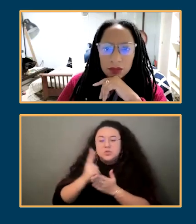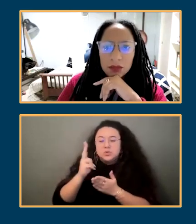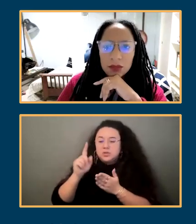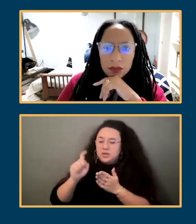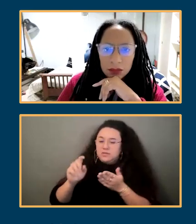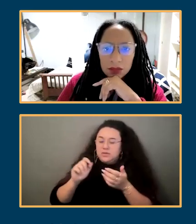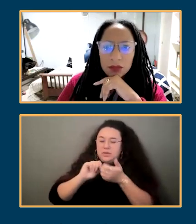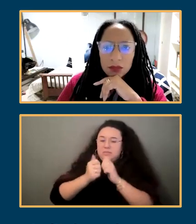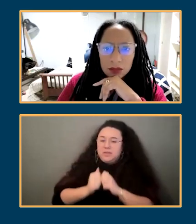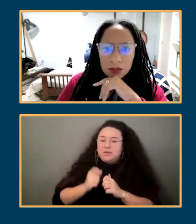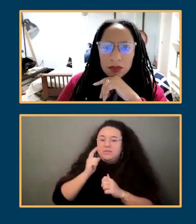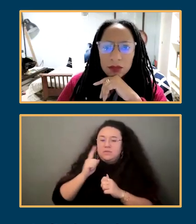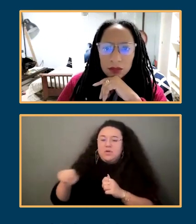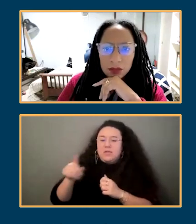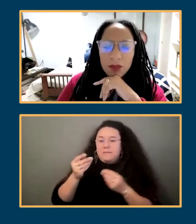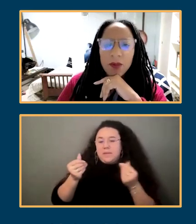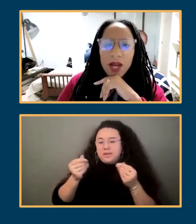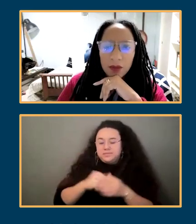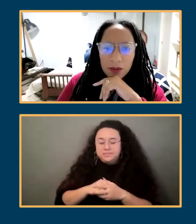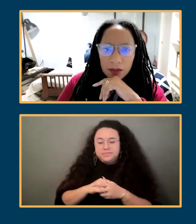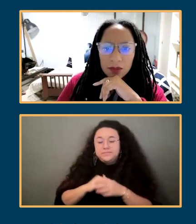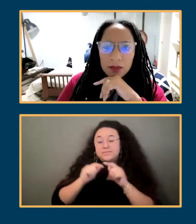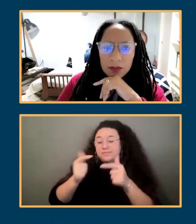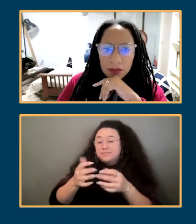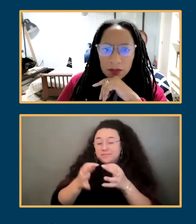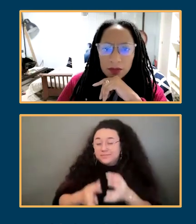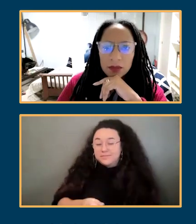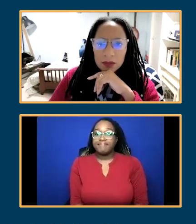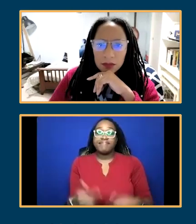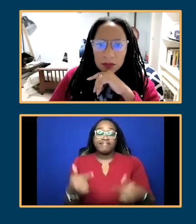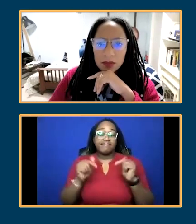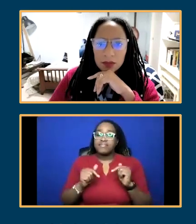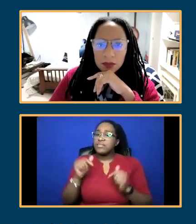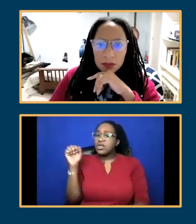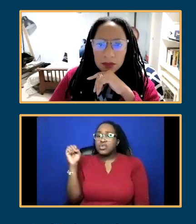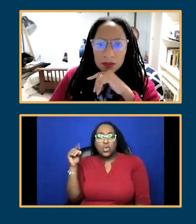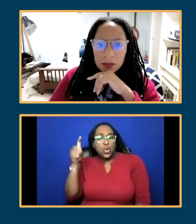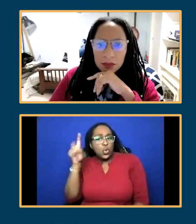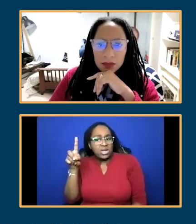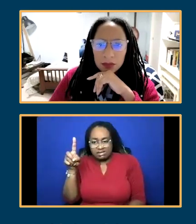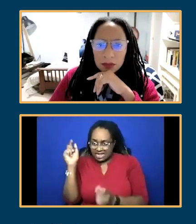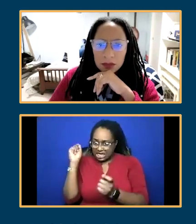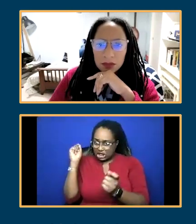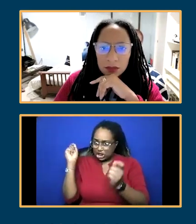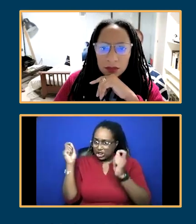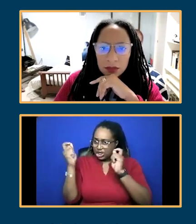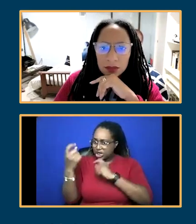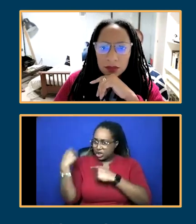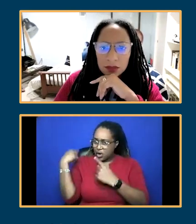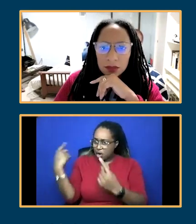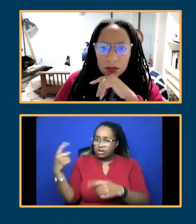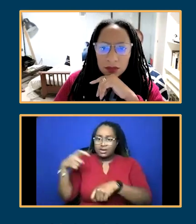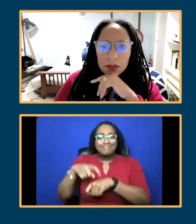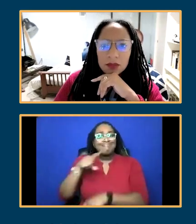to compete for those dollars. So the question is, has it changed over time? Absolutely.